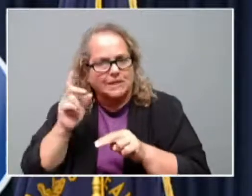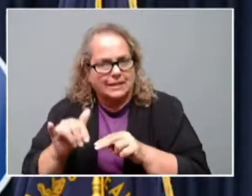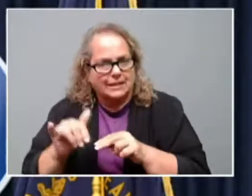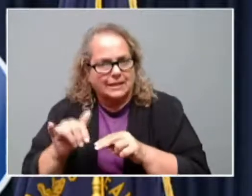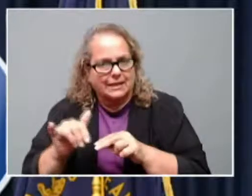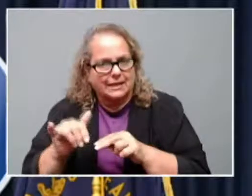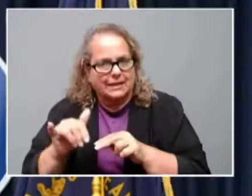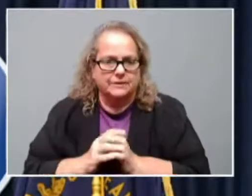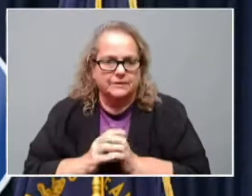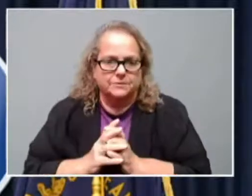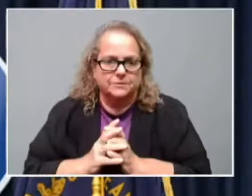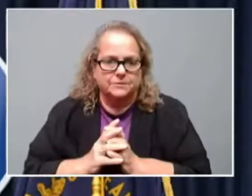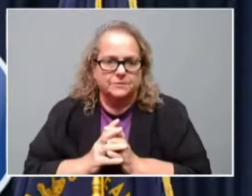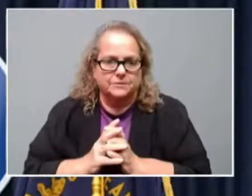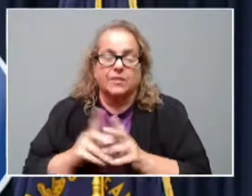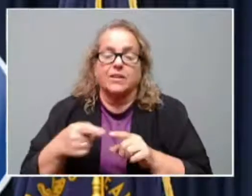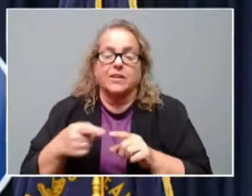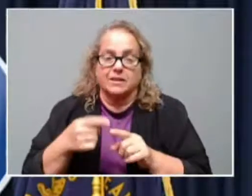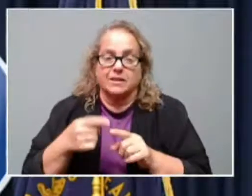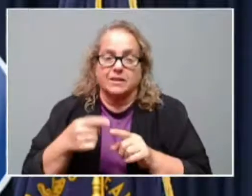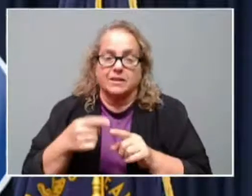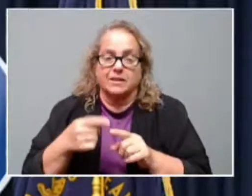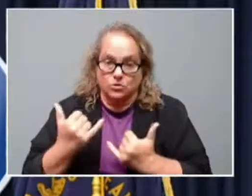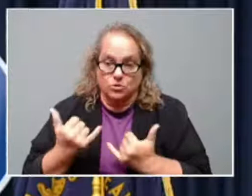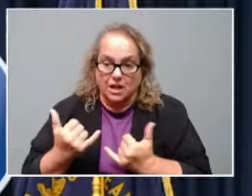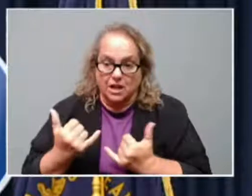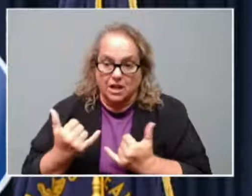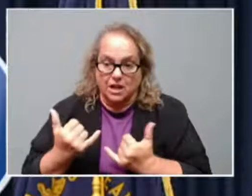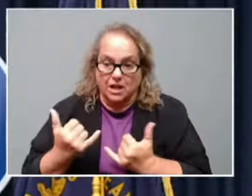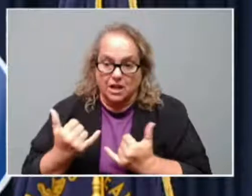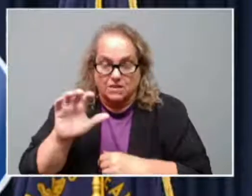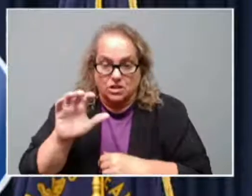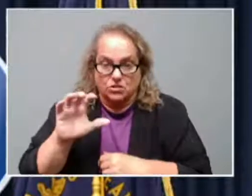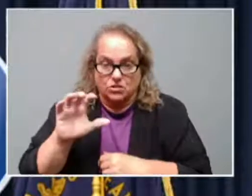And then finally, today, 500 and